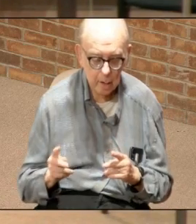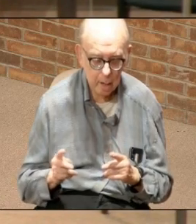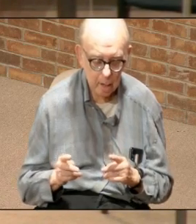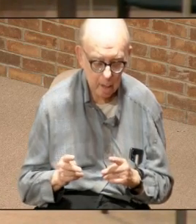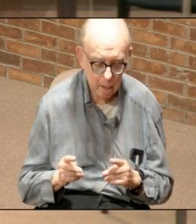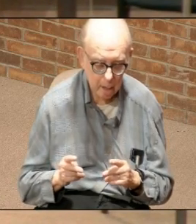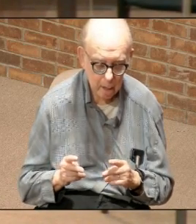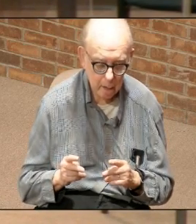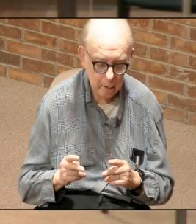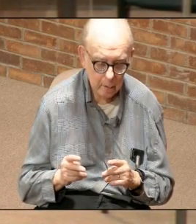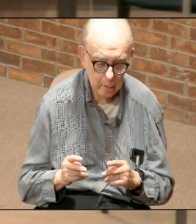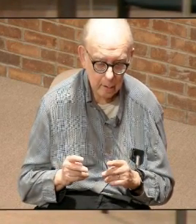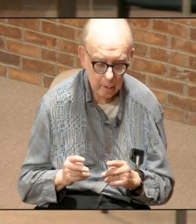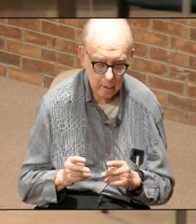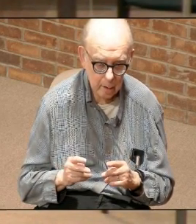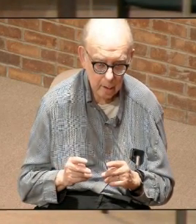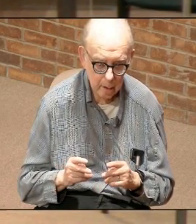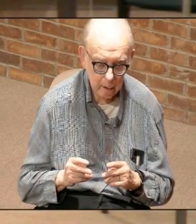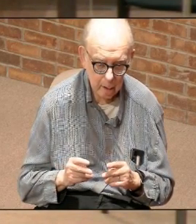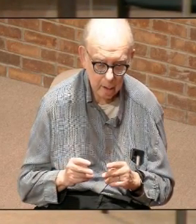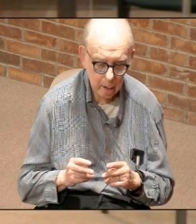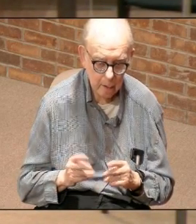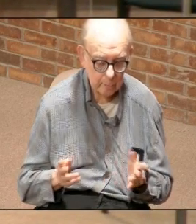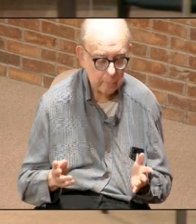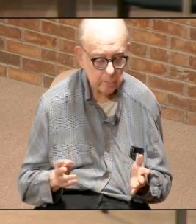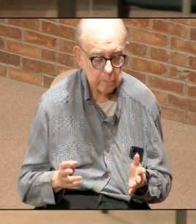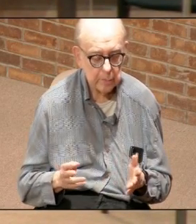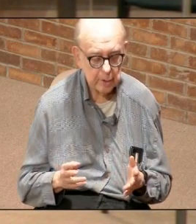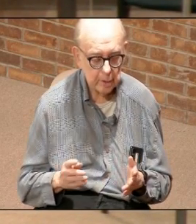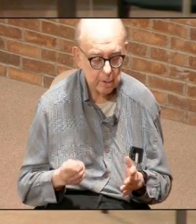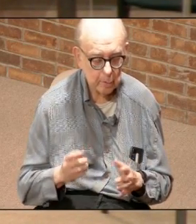of being Pharaoh's right-hand man,